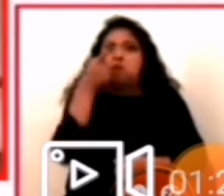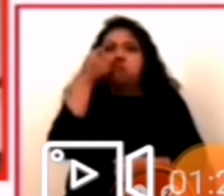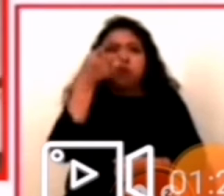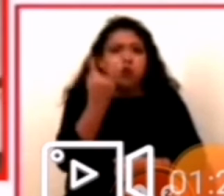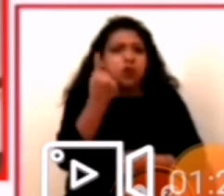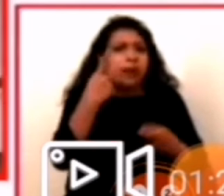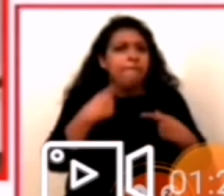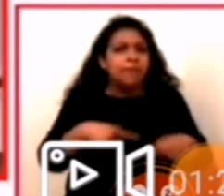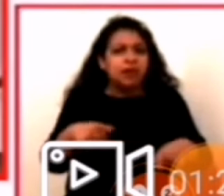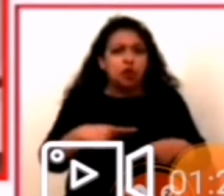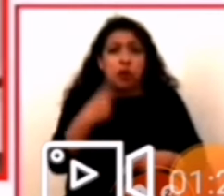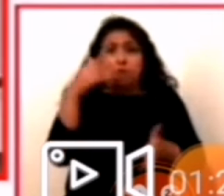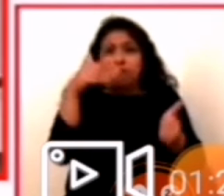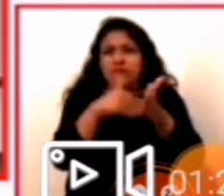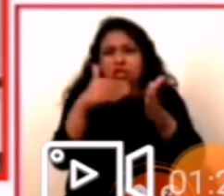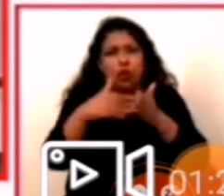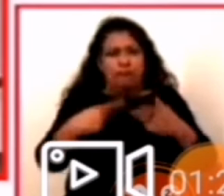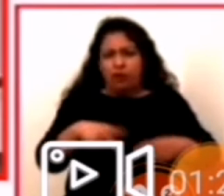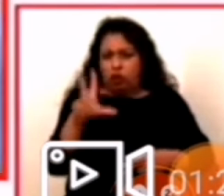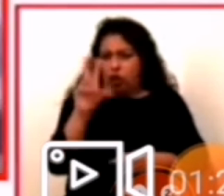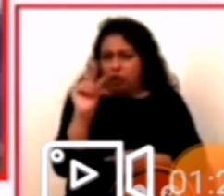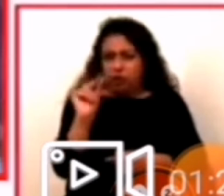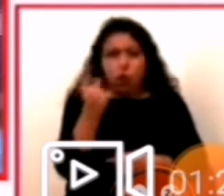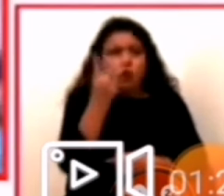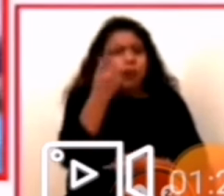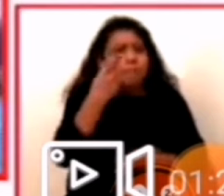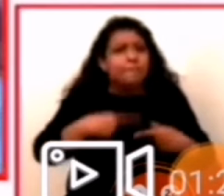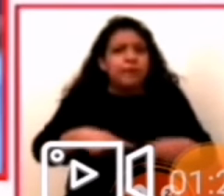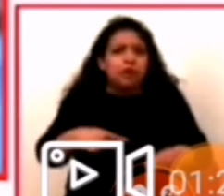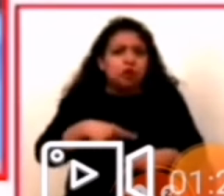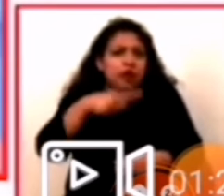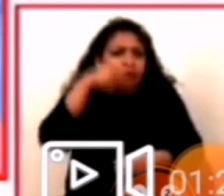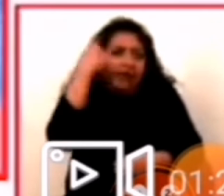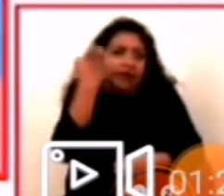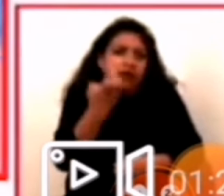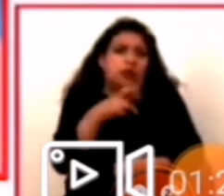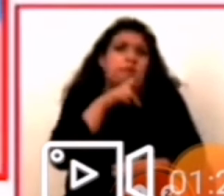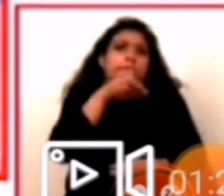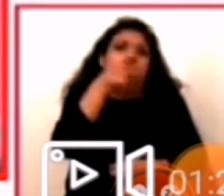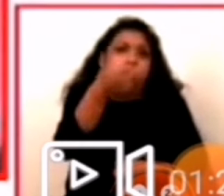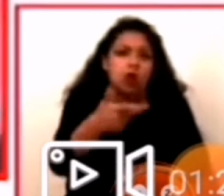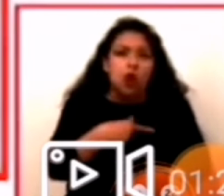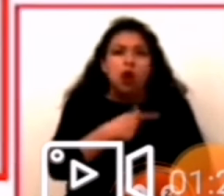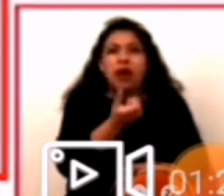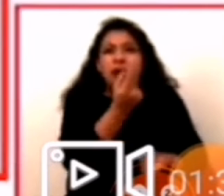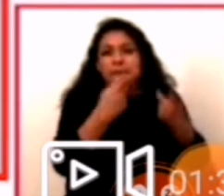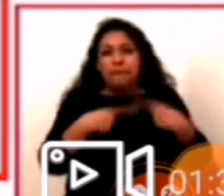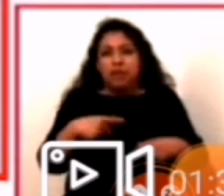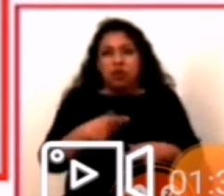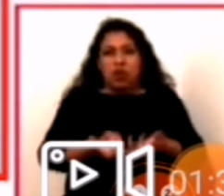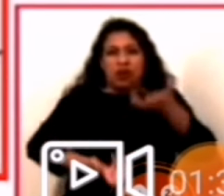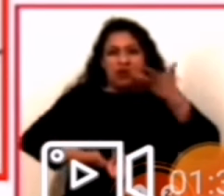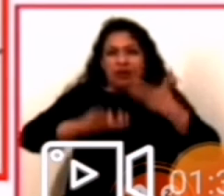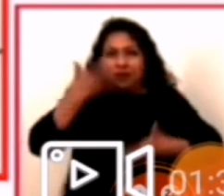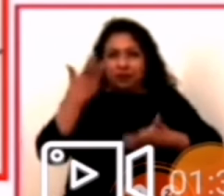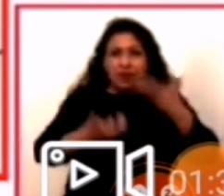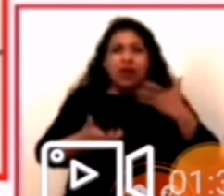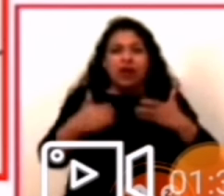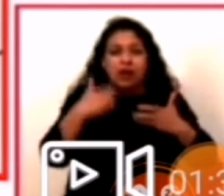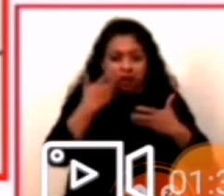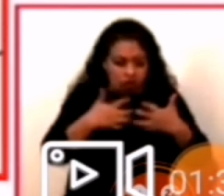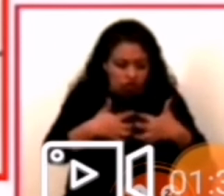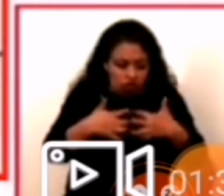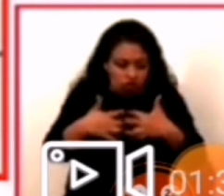better. Actualmente, los científicos pueden imprimir piel para las personas que han sufrido quemaduras. Se trabaja en crear tejido para